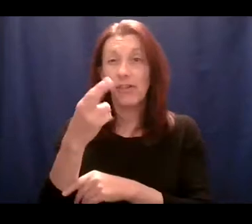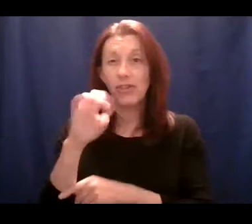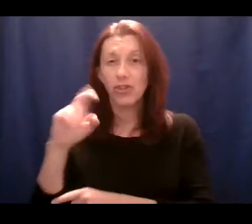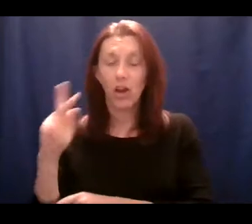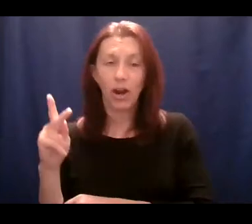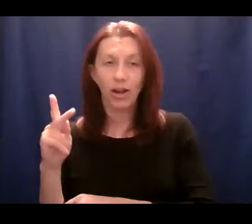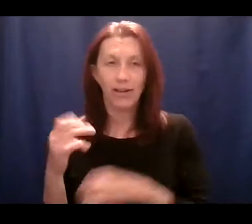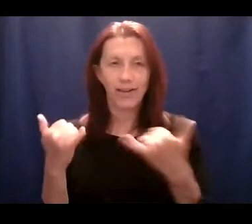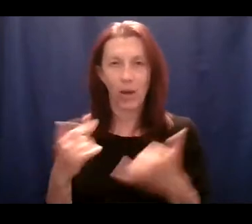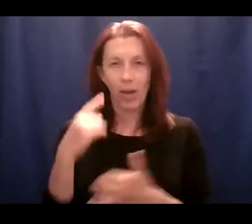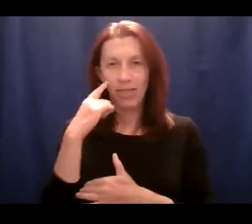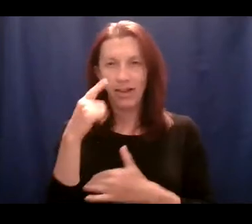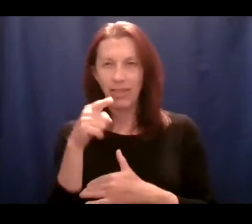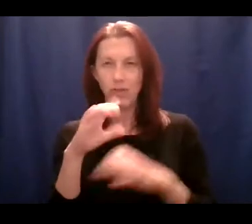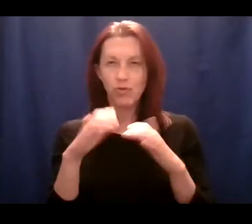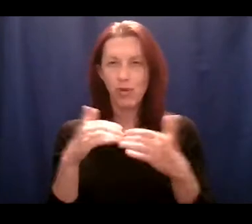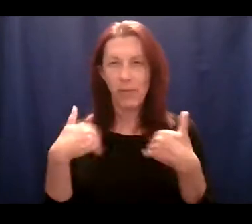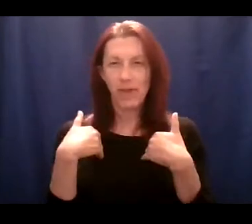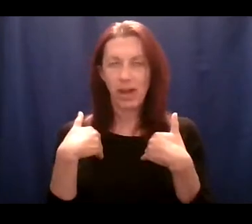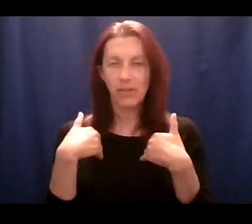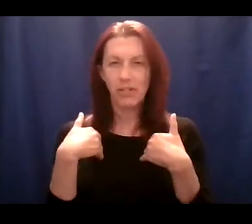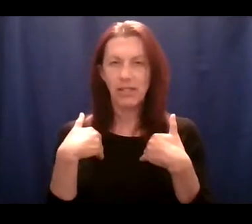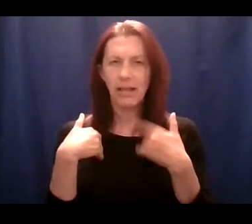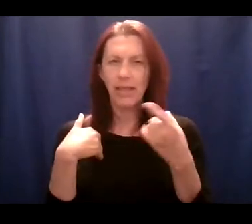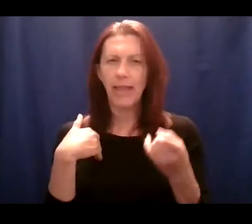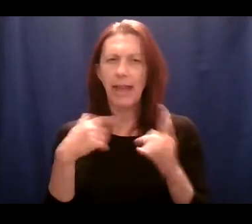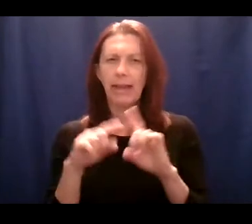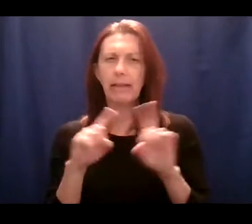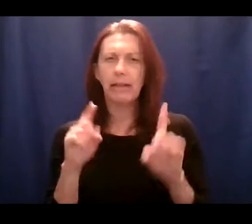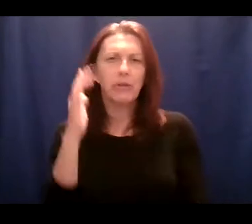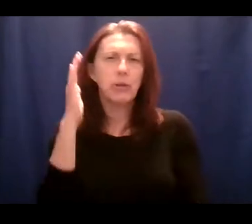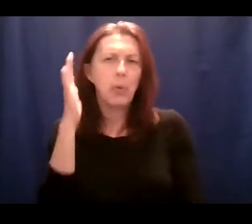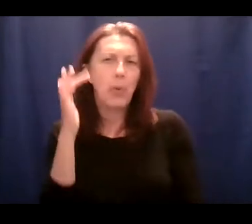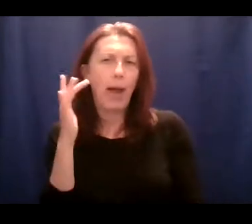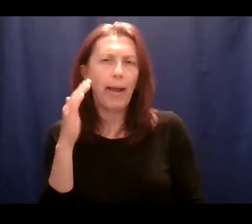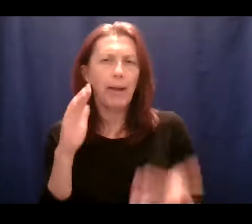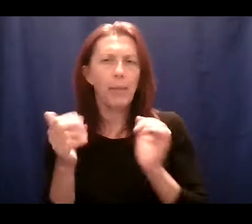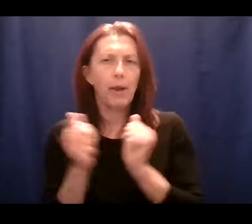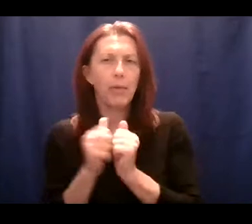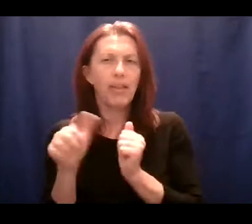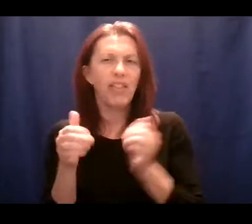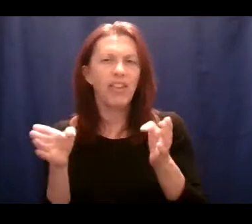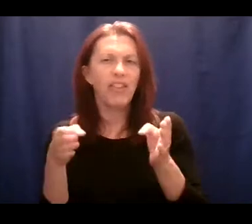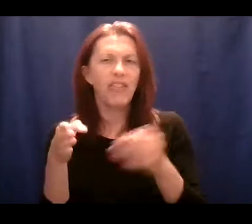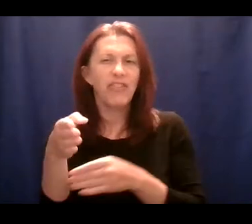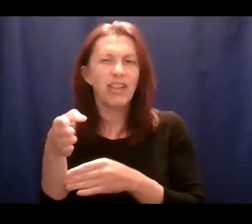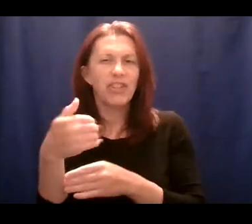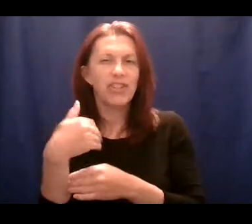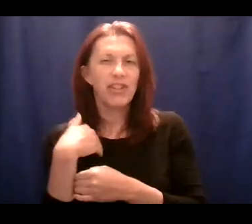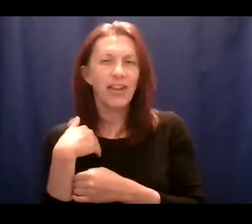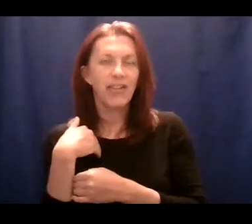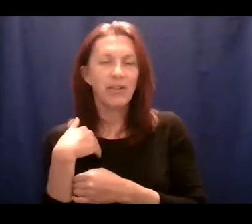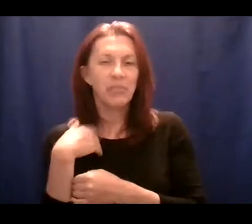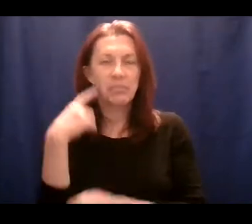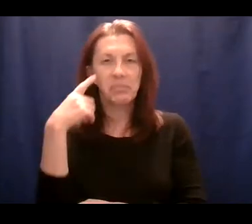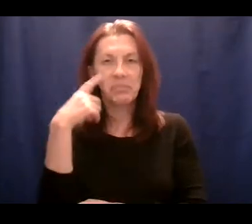makes them maybe a little bit different than some of the other fish in here? Well,